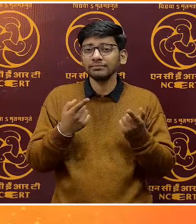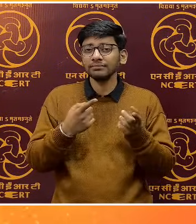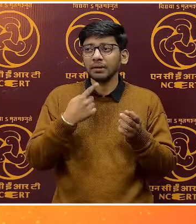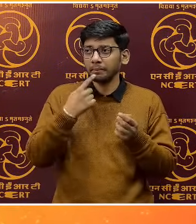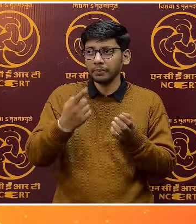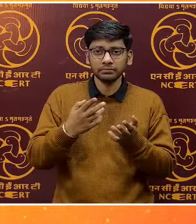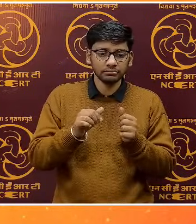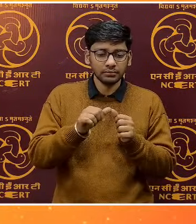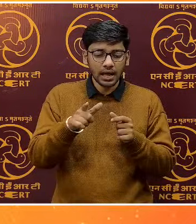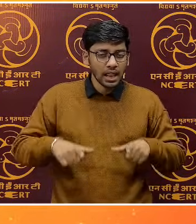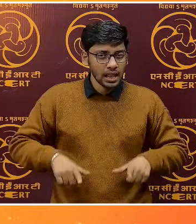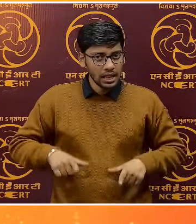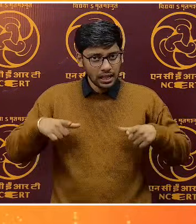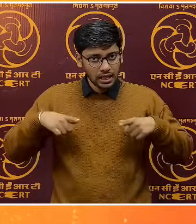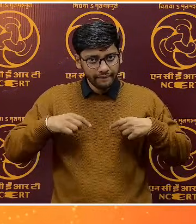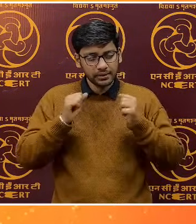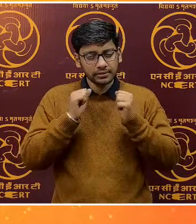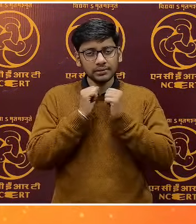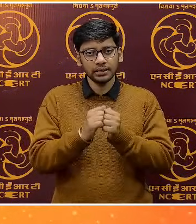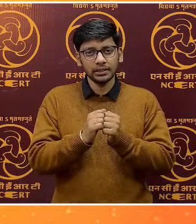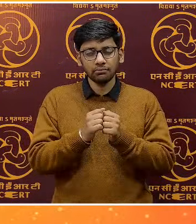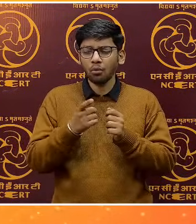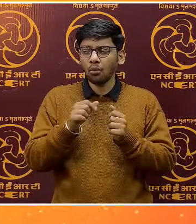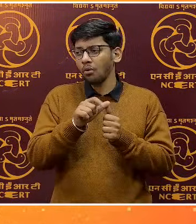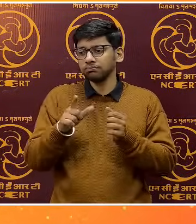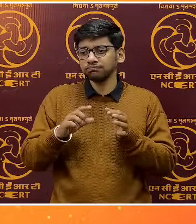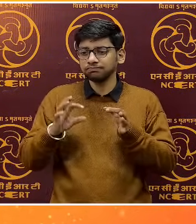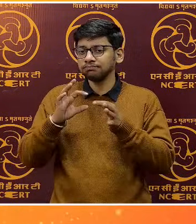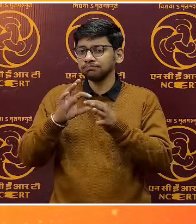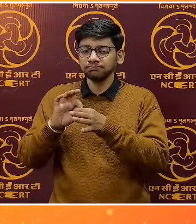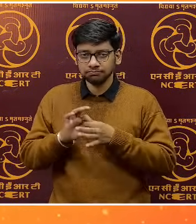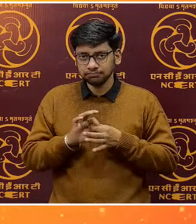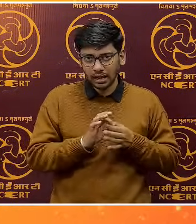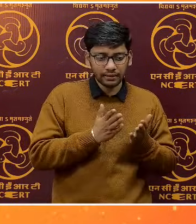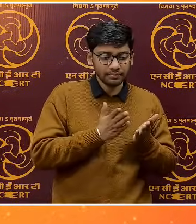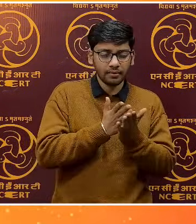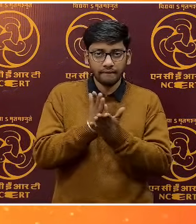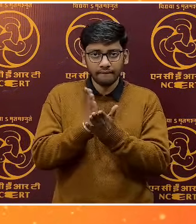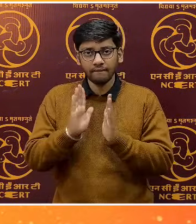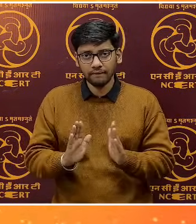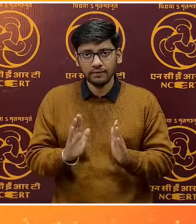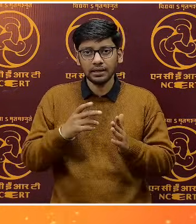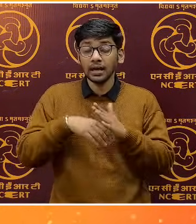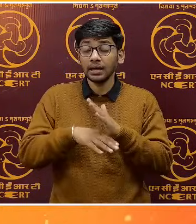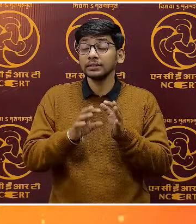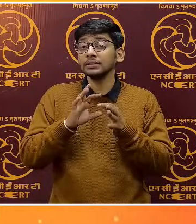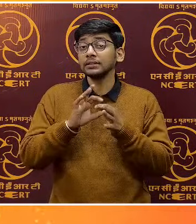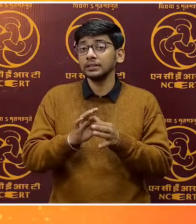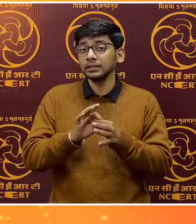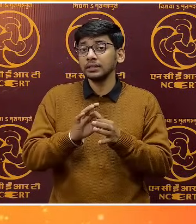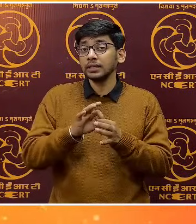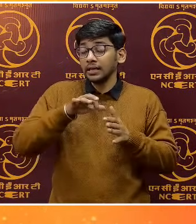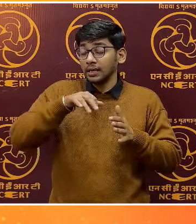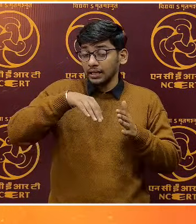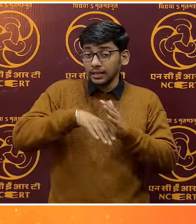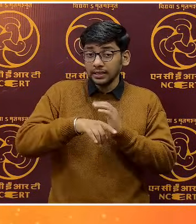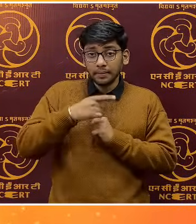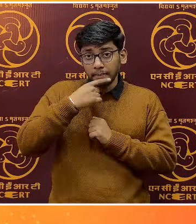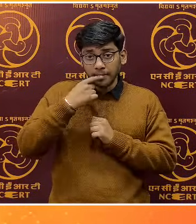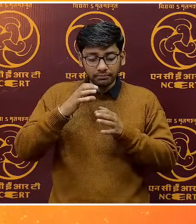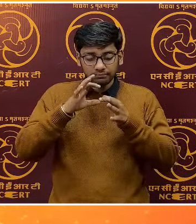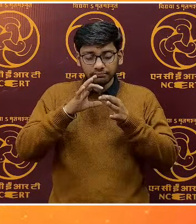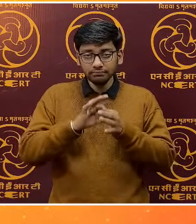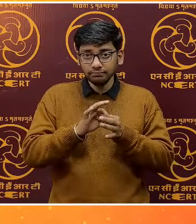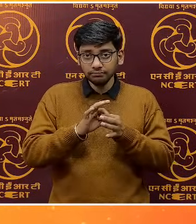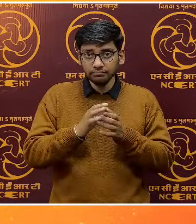each other, living with each other, and we all are connected in some way or the other with each other. Okay, so this is blood bond, right? So